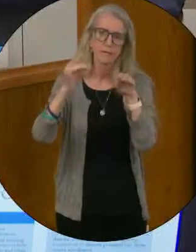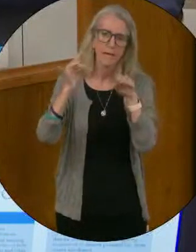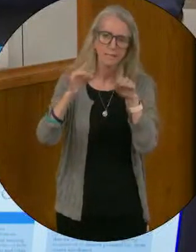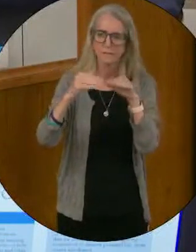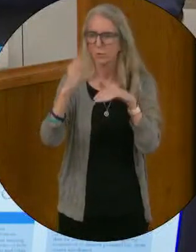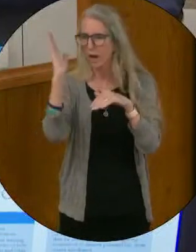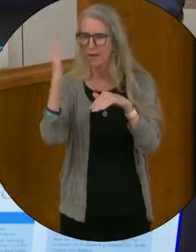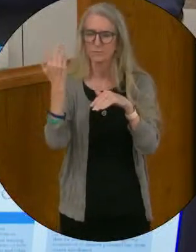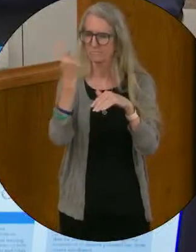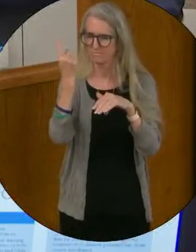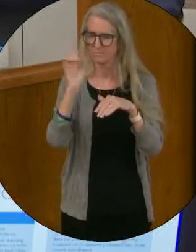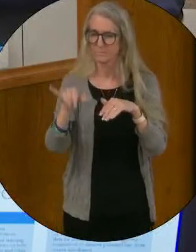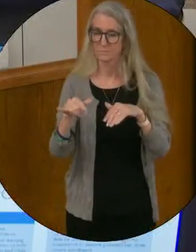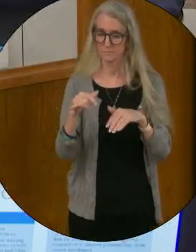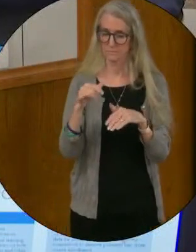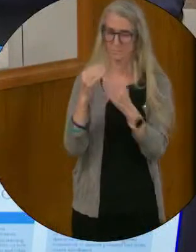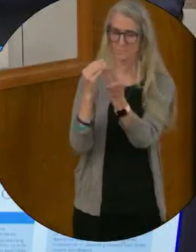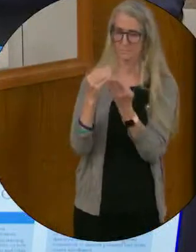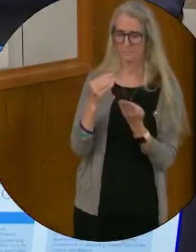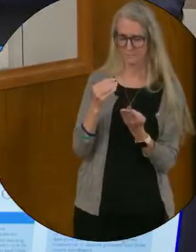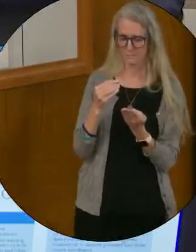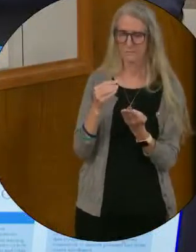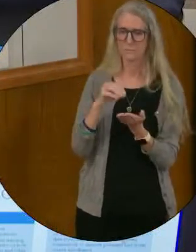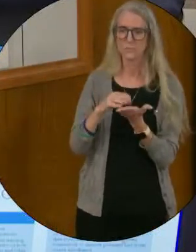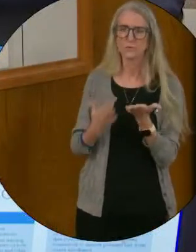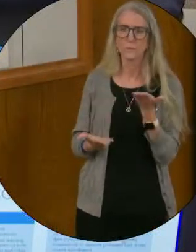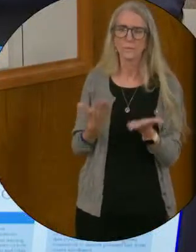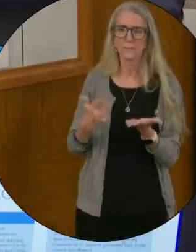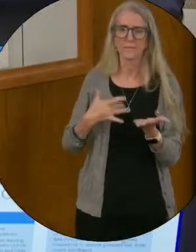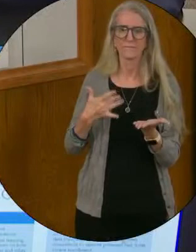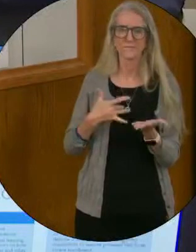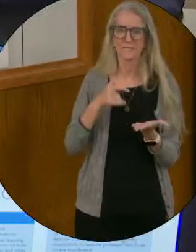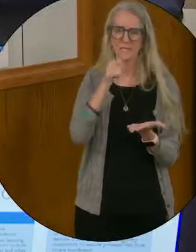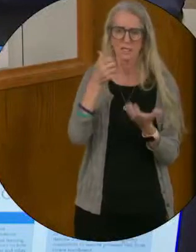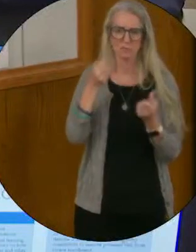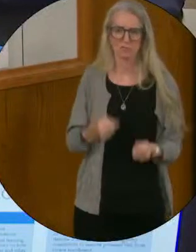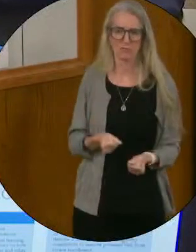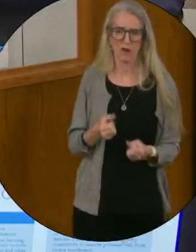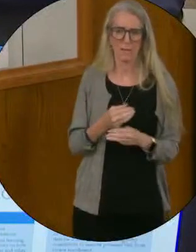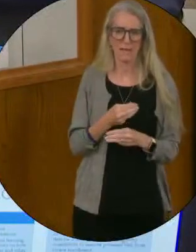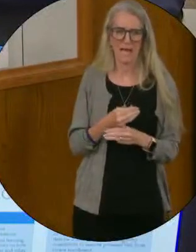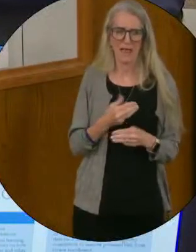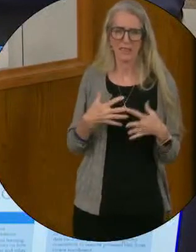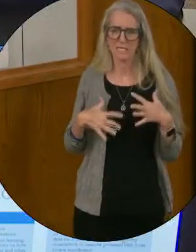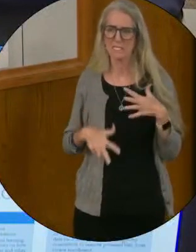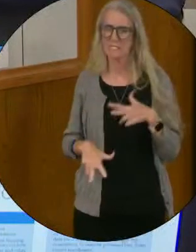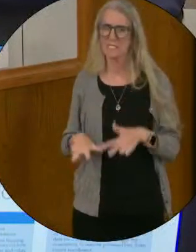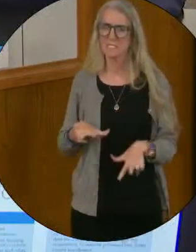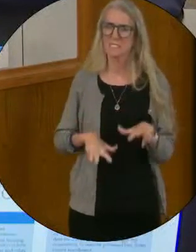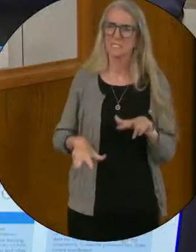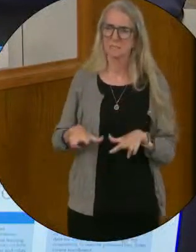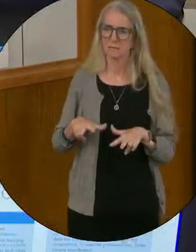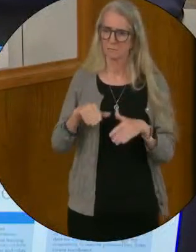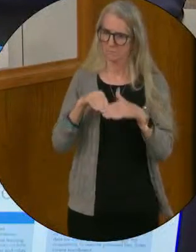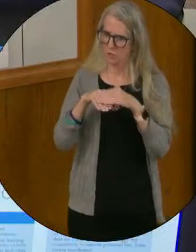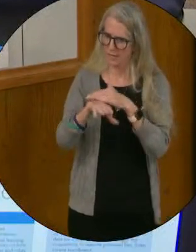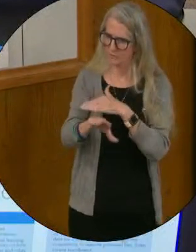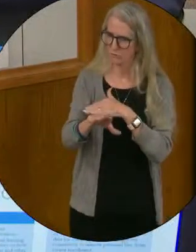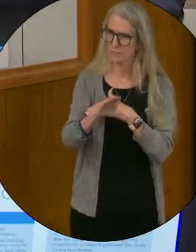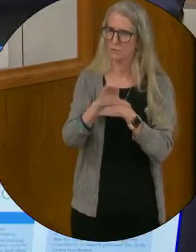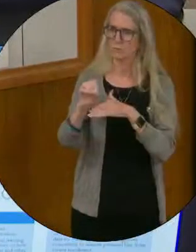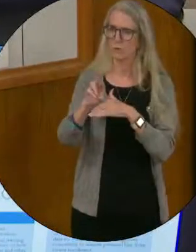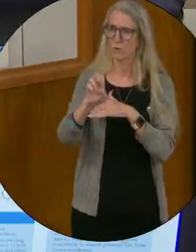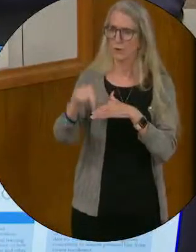that, what they're telling us is that students that may not feel like they're very strong in math are entering into those